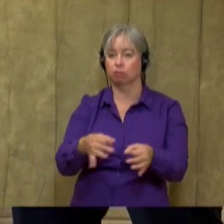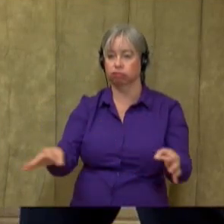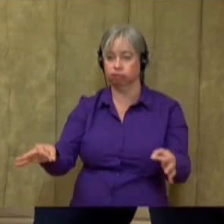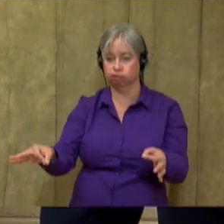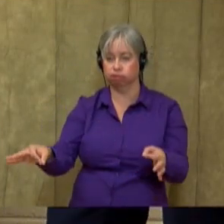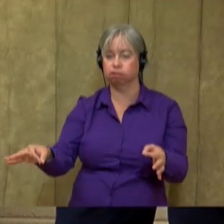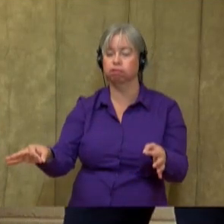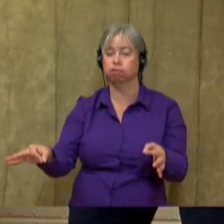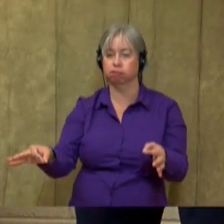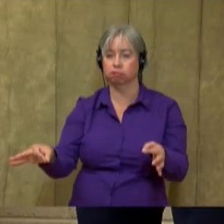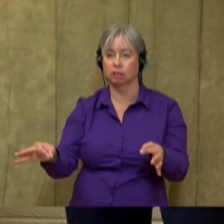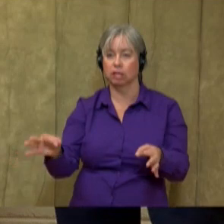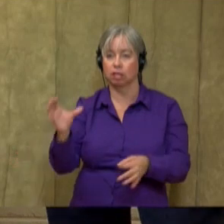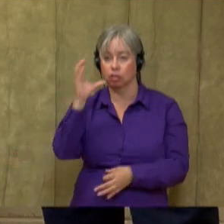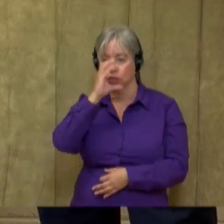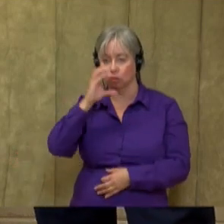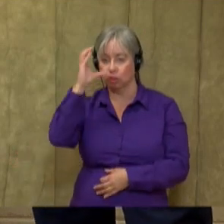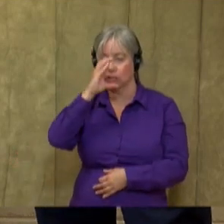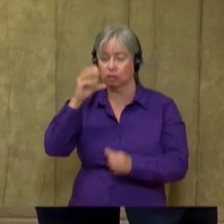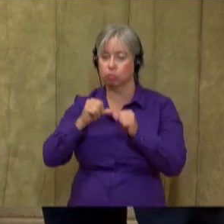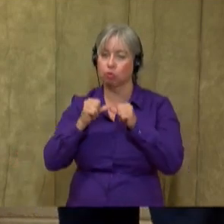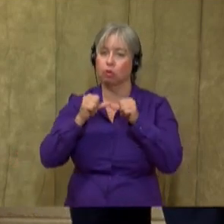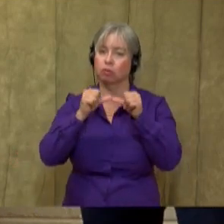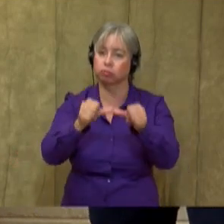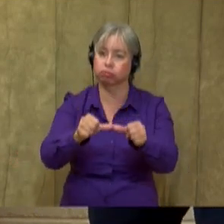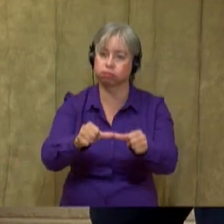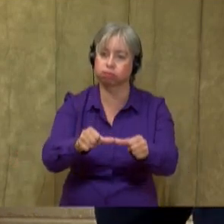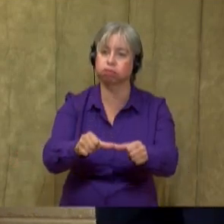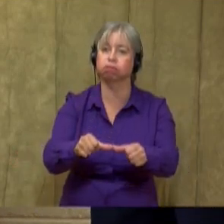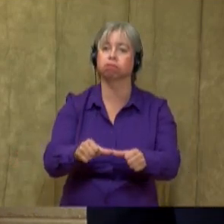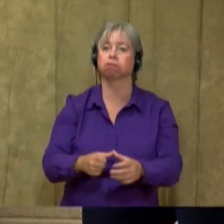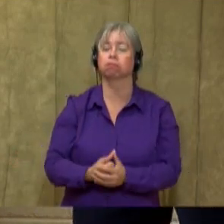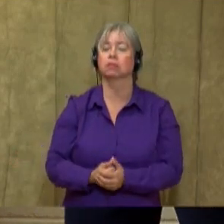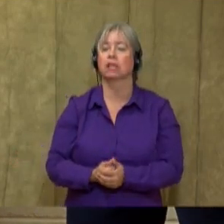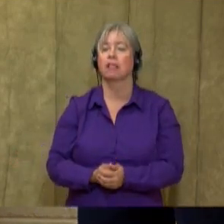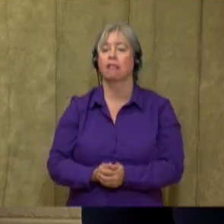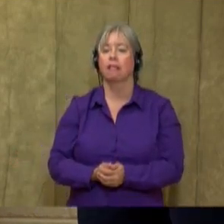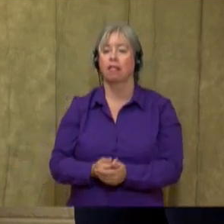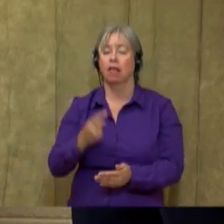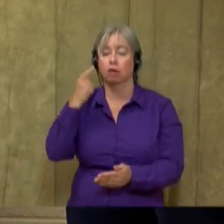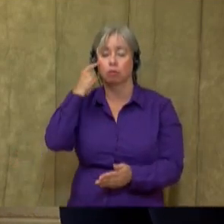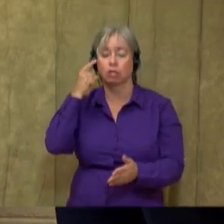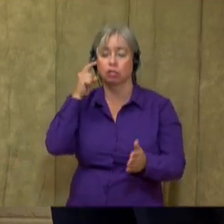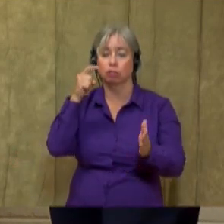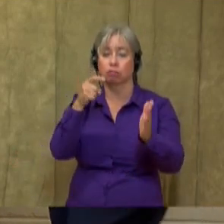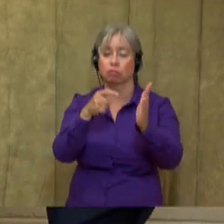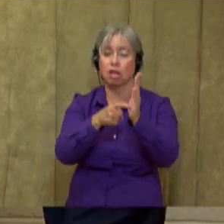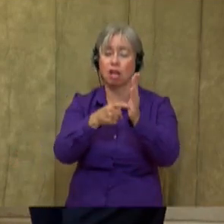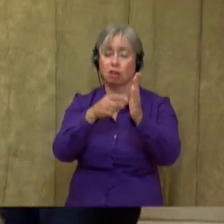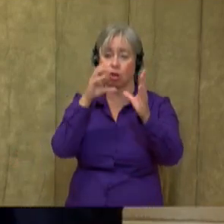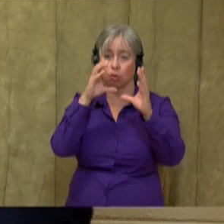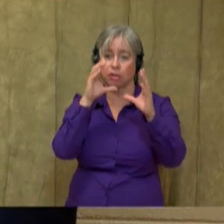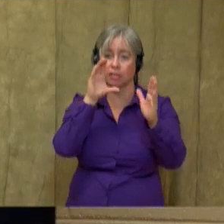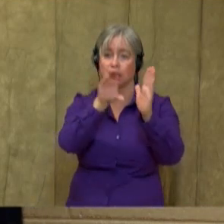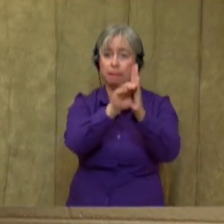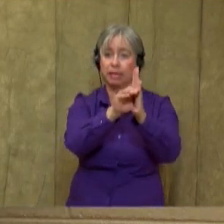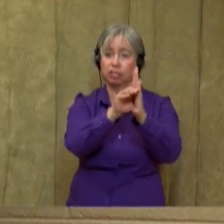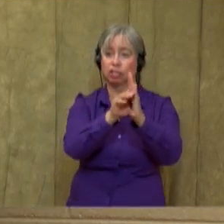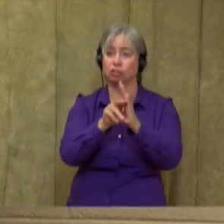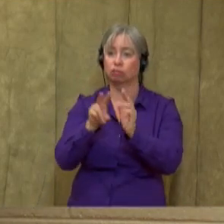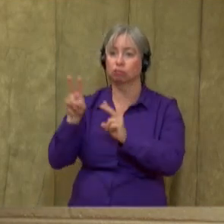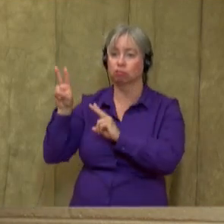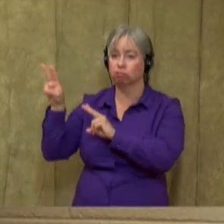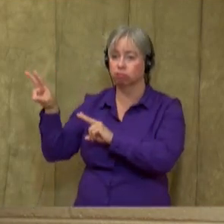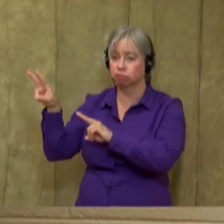explore that idea. So with this task, I want you to take a look at the image that I'm showing you here.